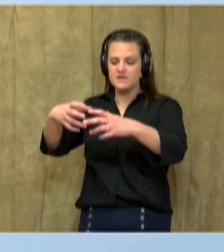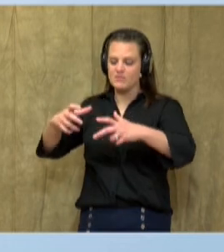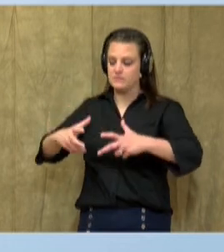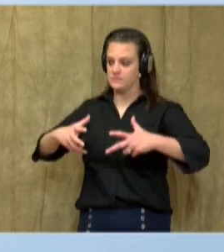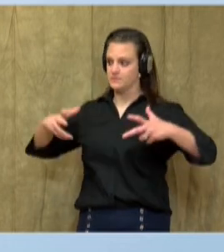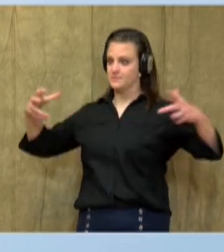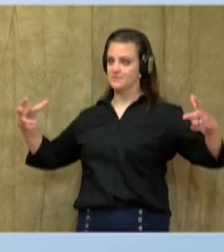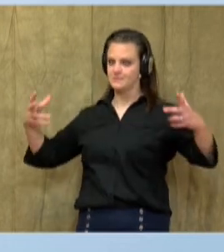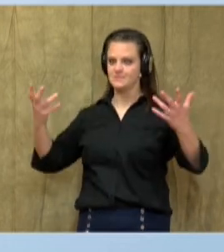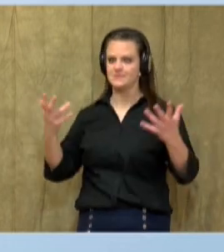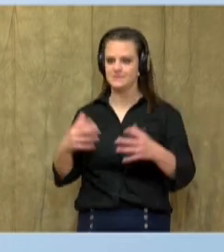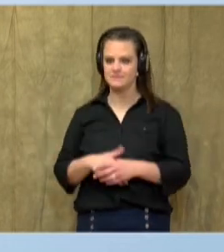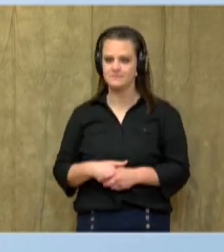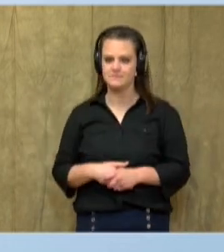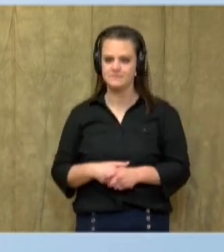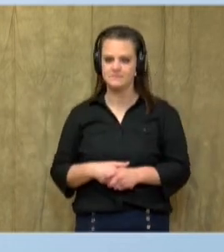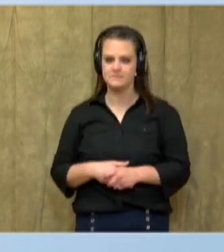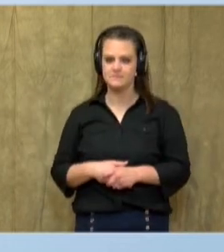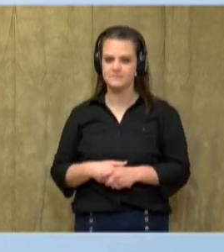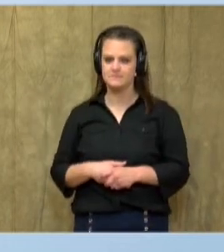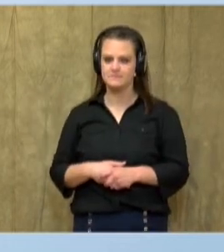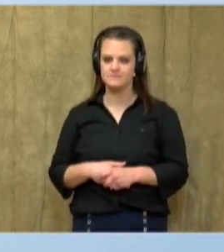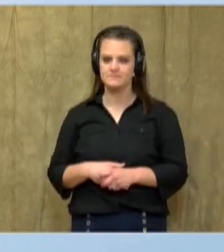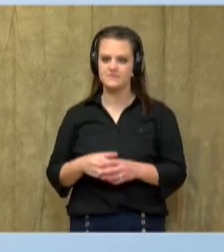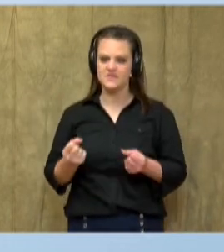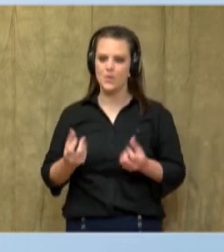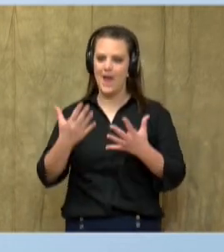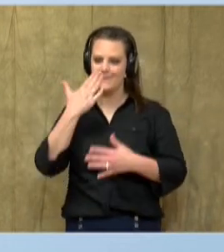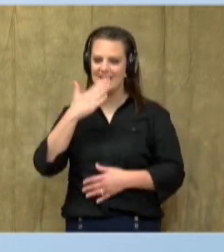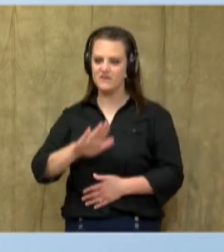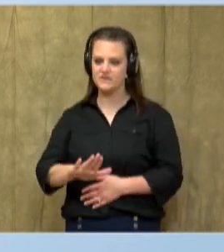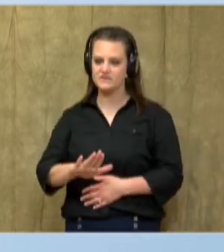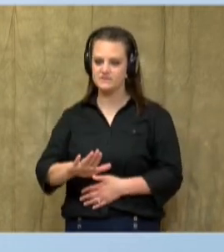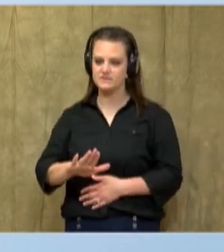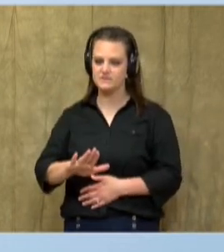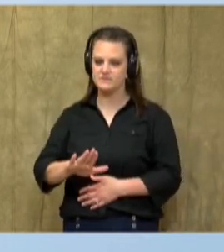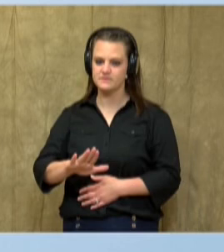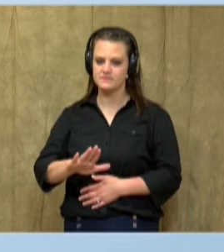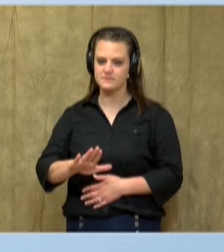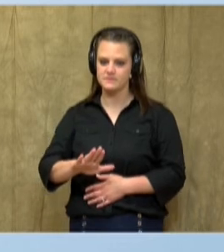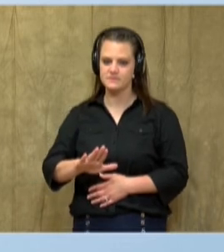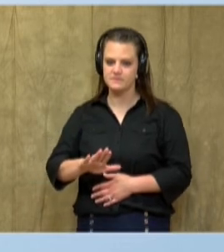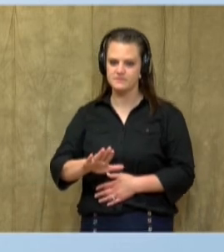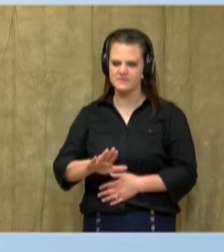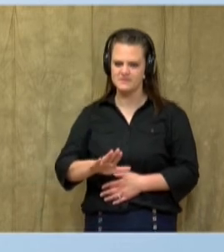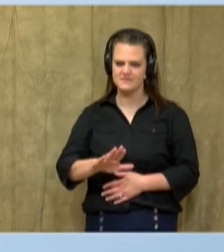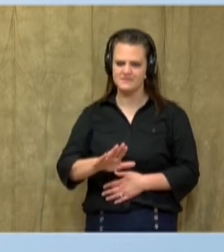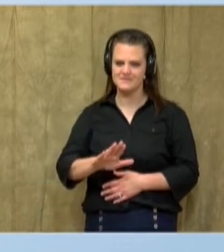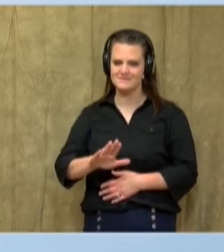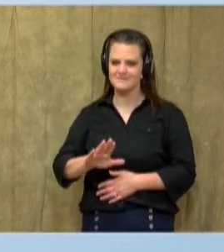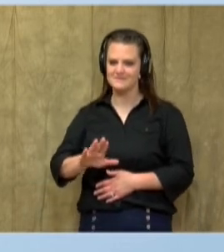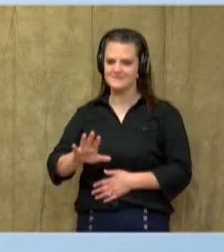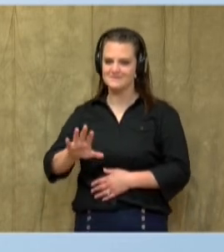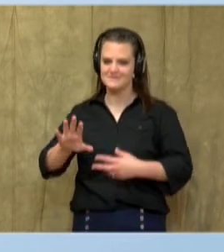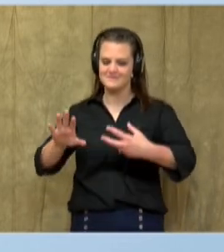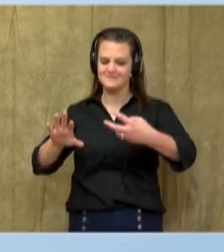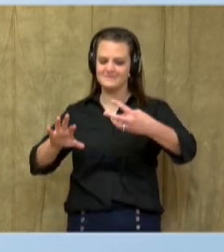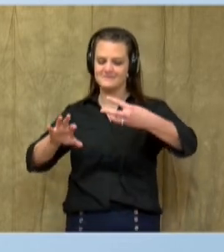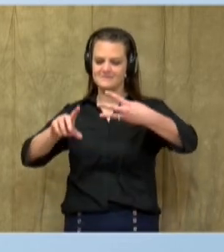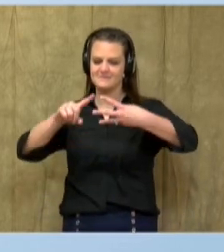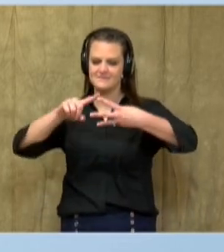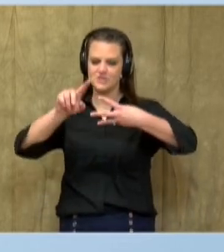many. So how many elephants were in the passage? Was it 2,